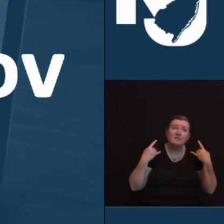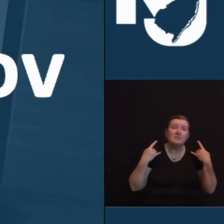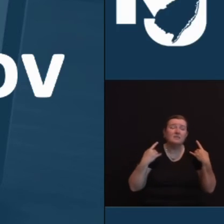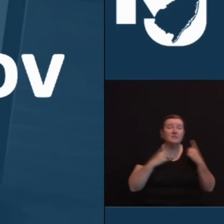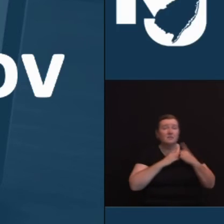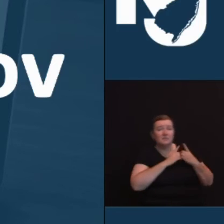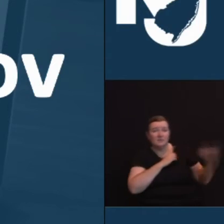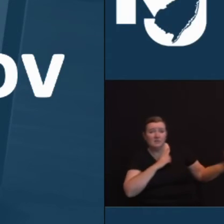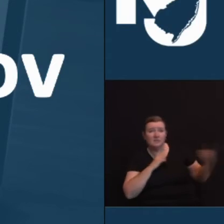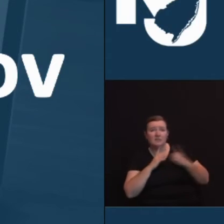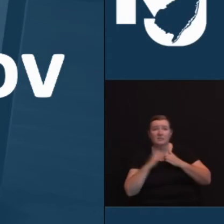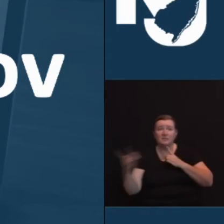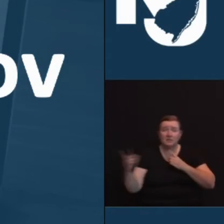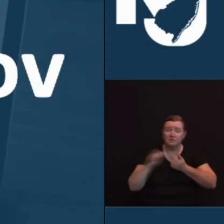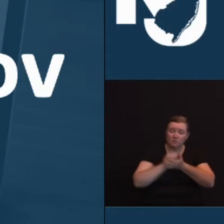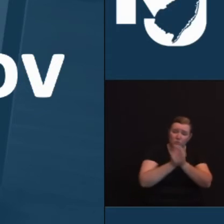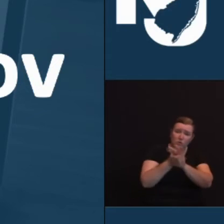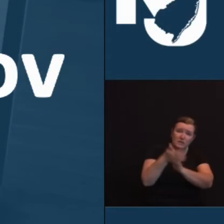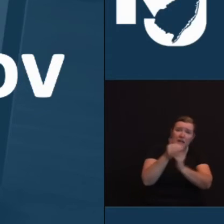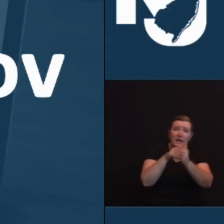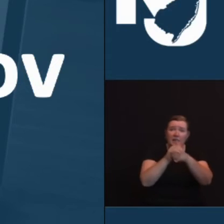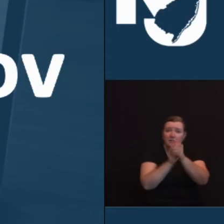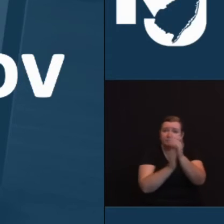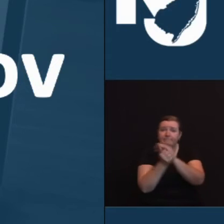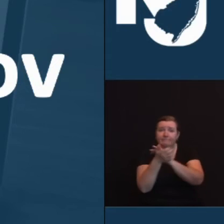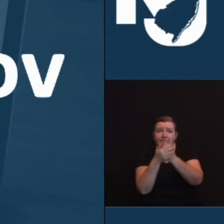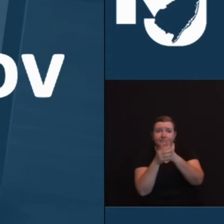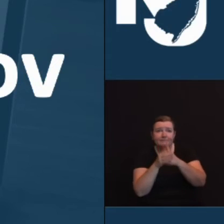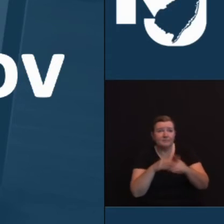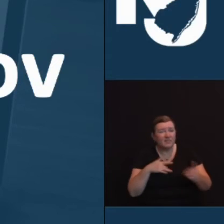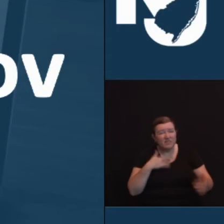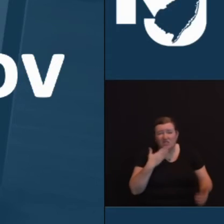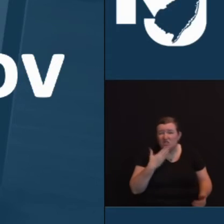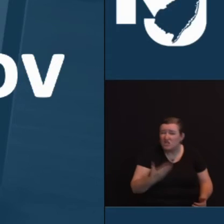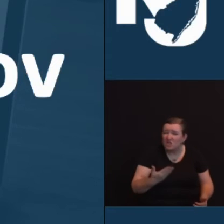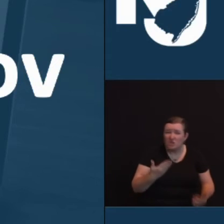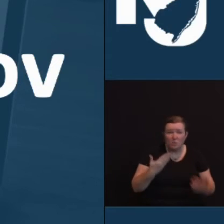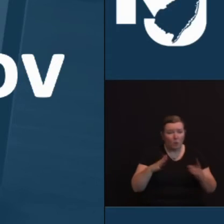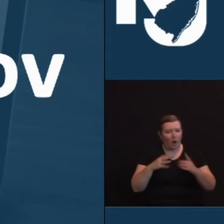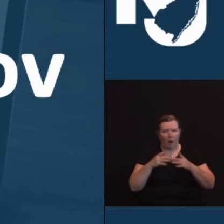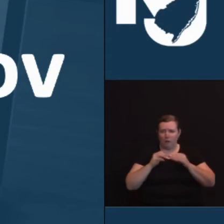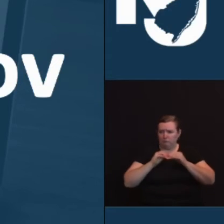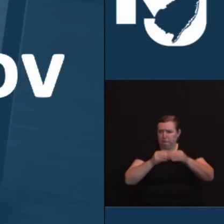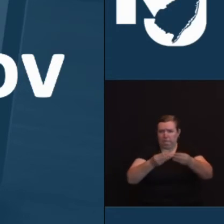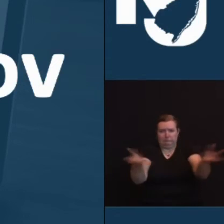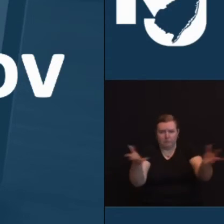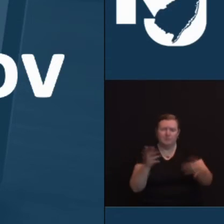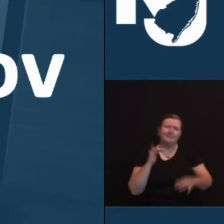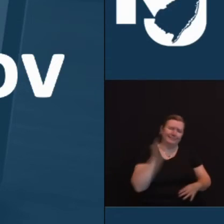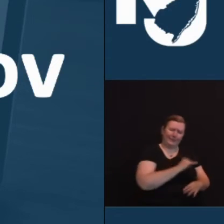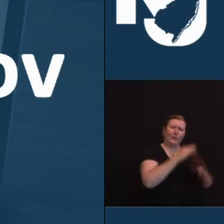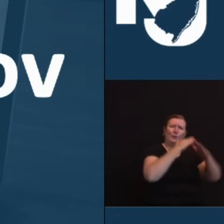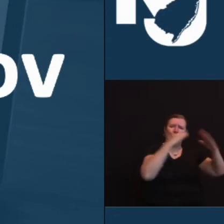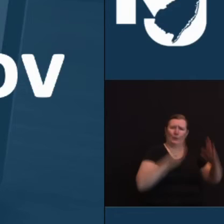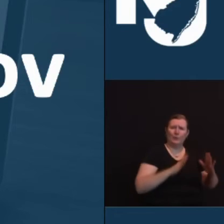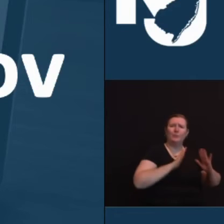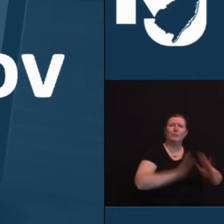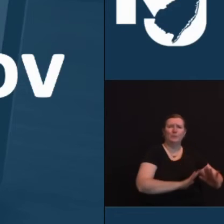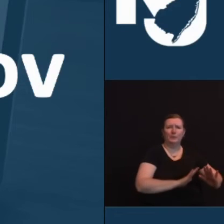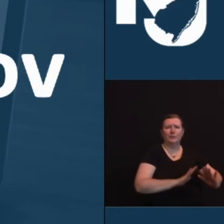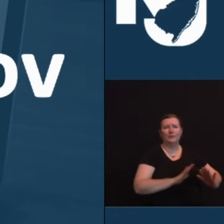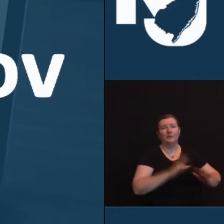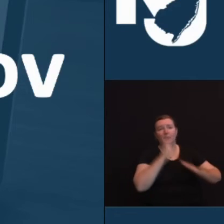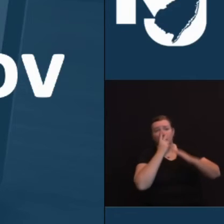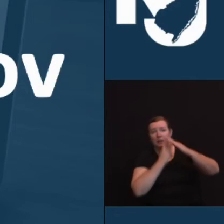sense, taking yourself off the field if you don't feel well or you've been exposed. That's all we got right now, folks. Better days ahead. Vaccines are